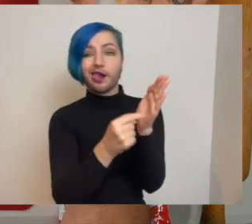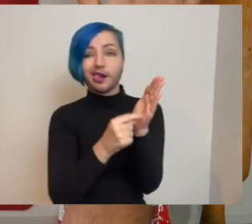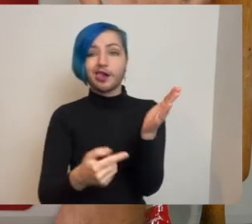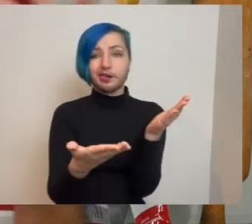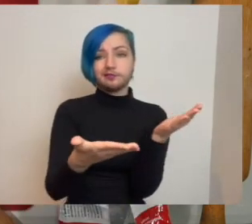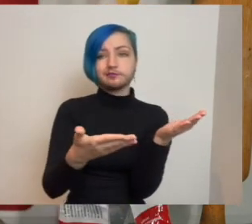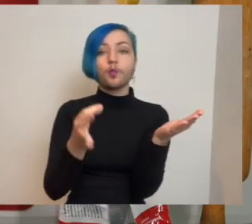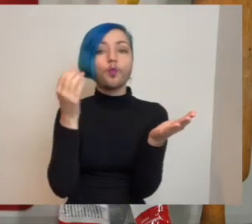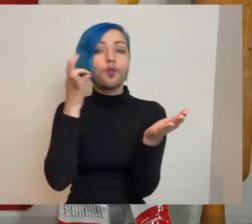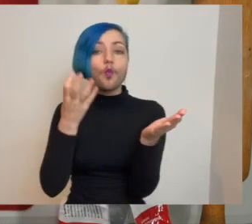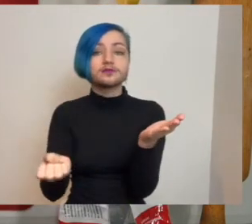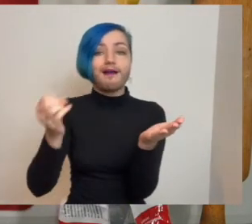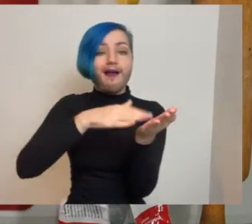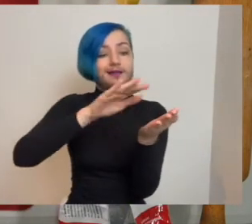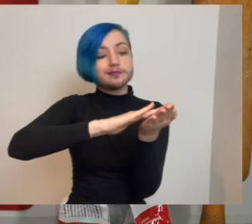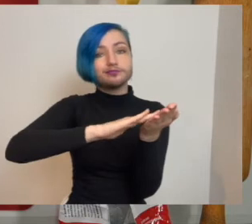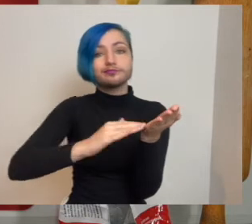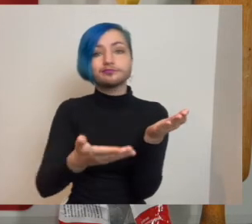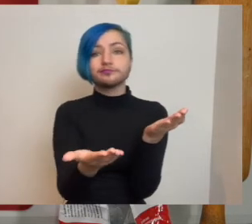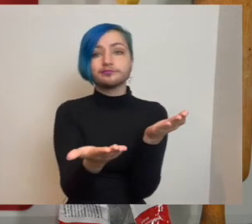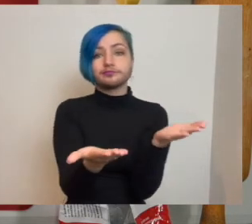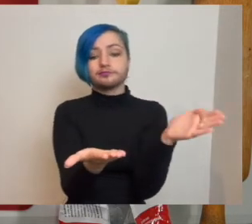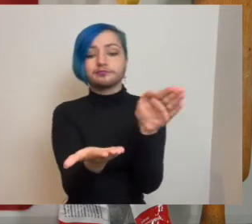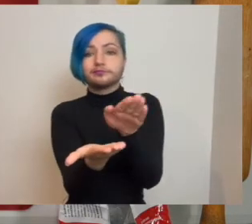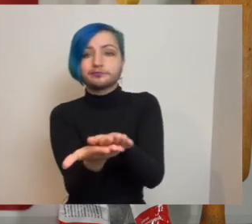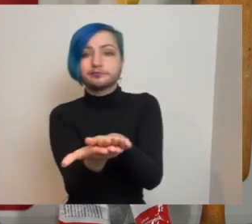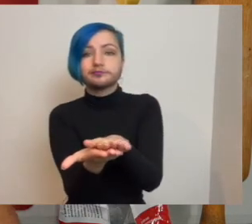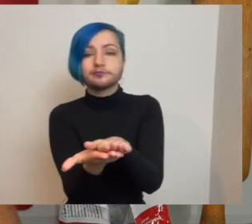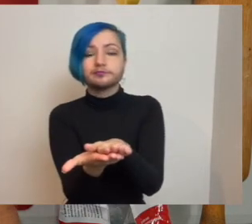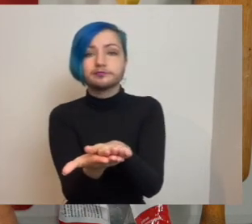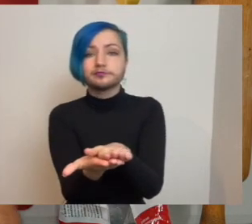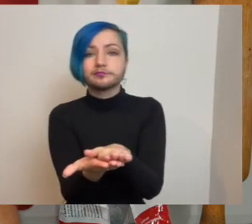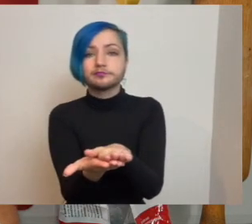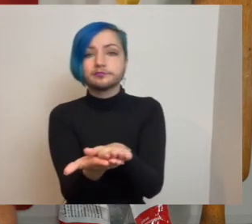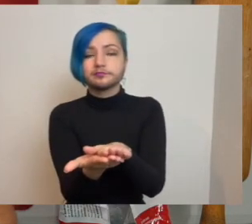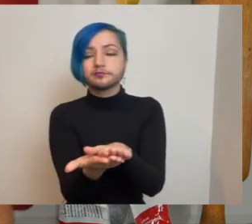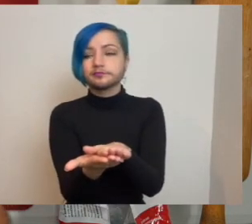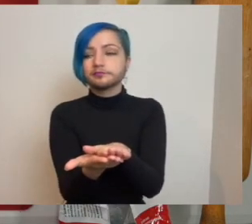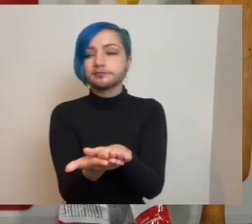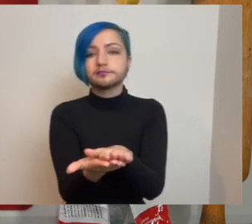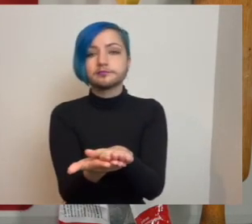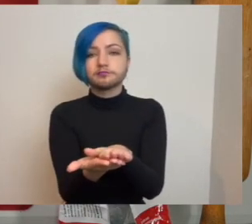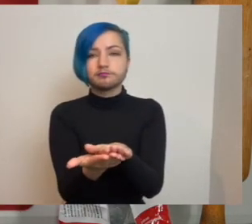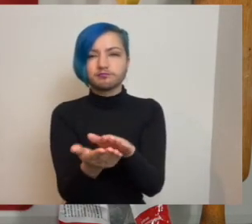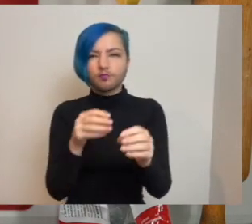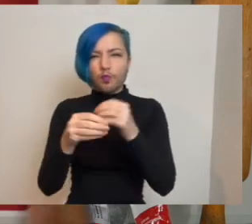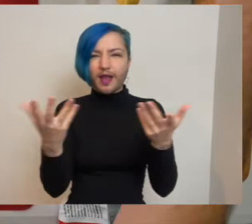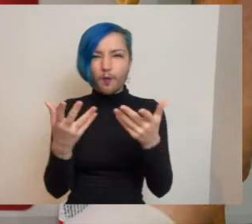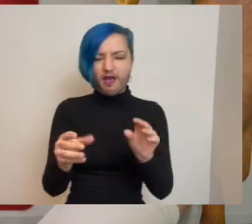then you just add water, and then you can work out the placement.